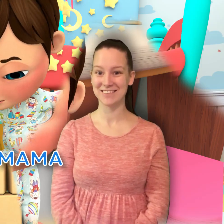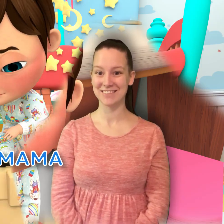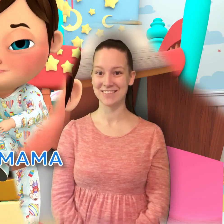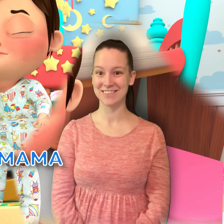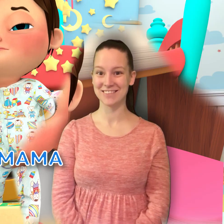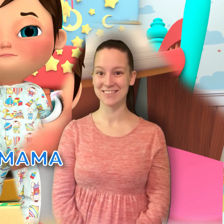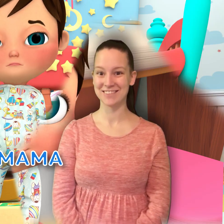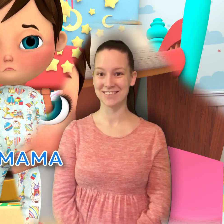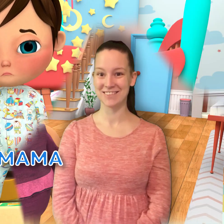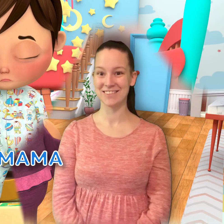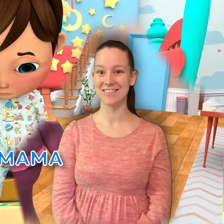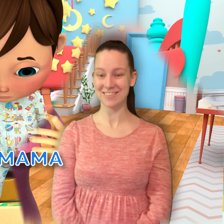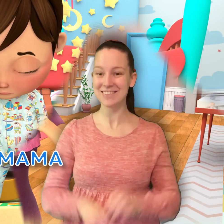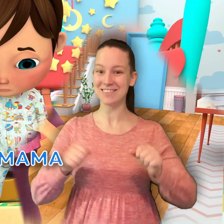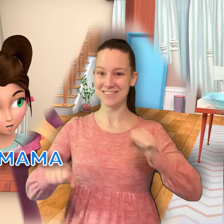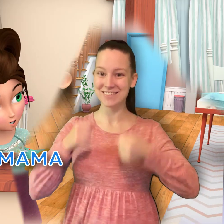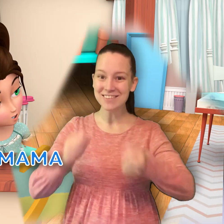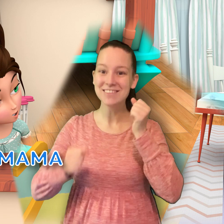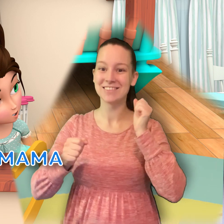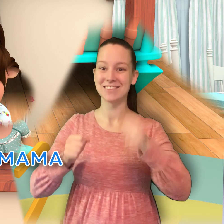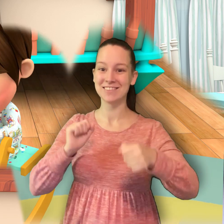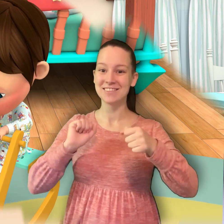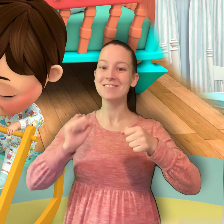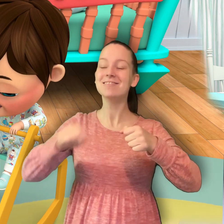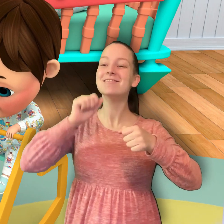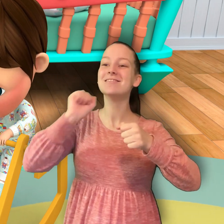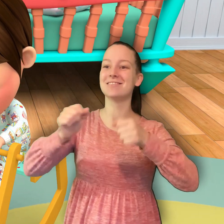Johny Johny yes Mama